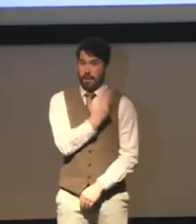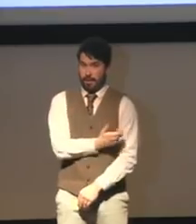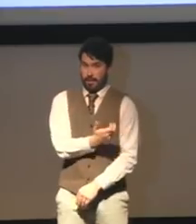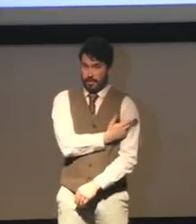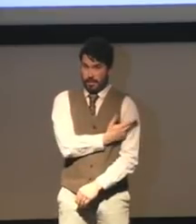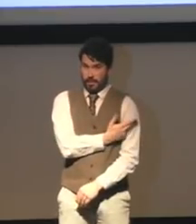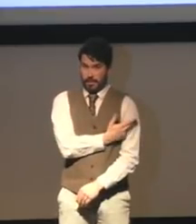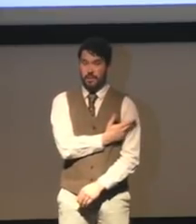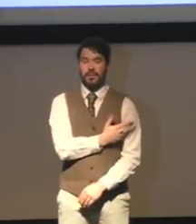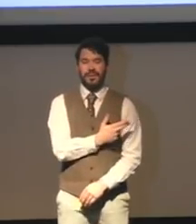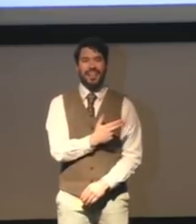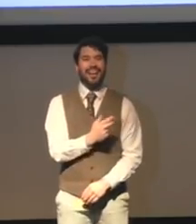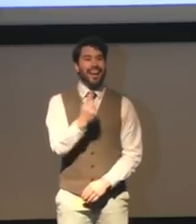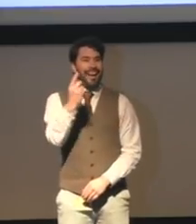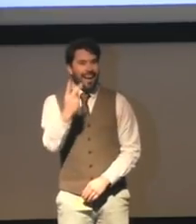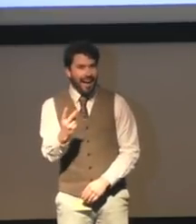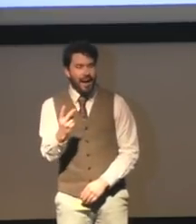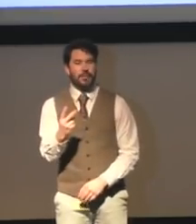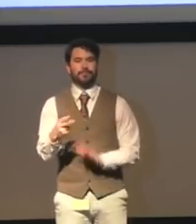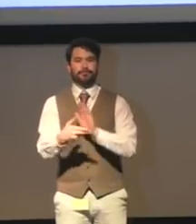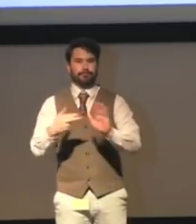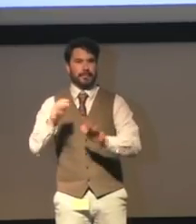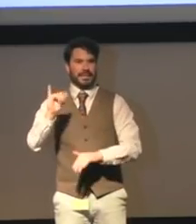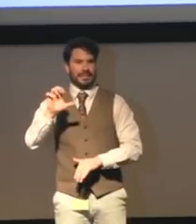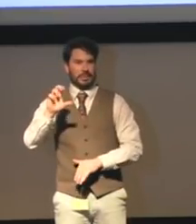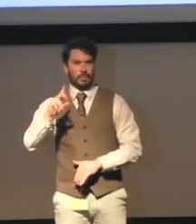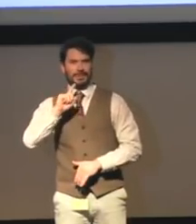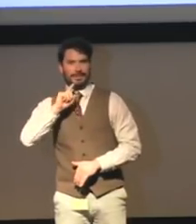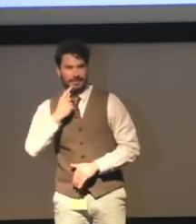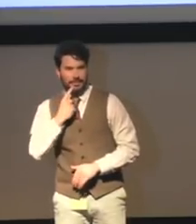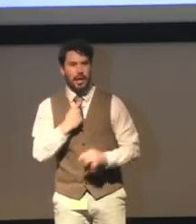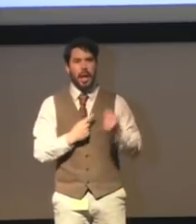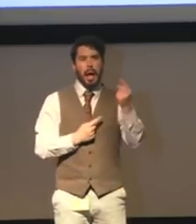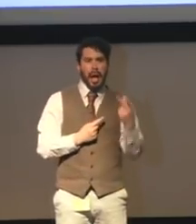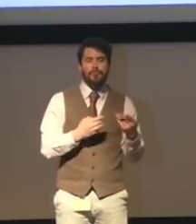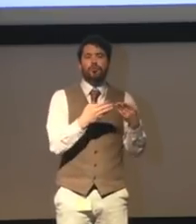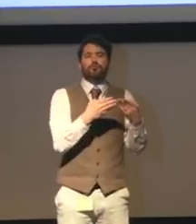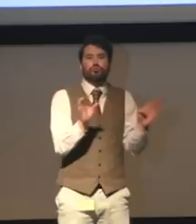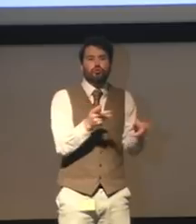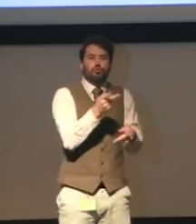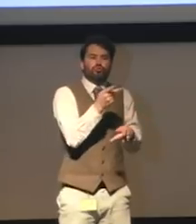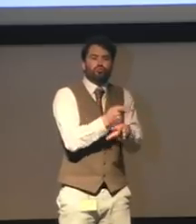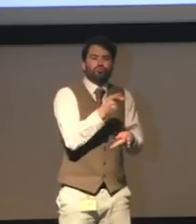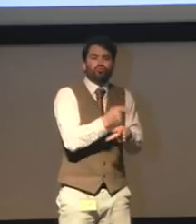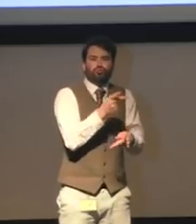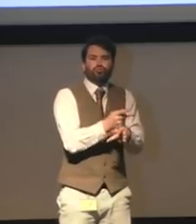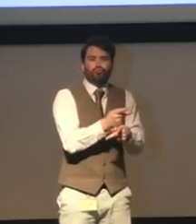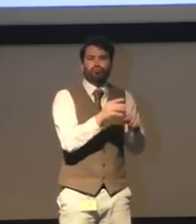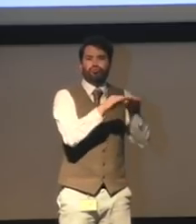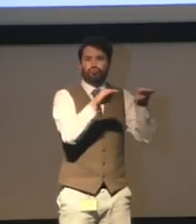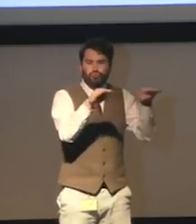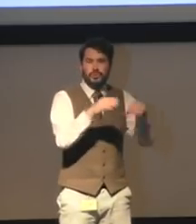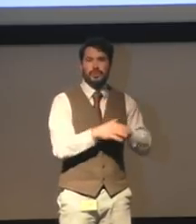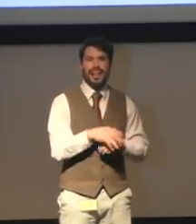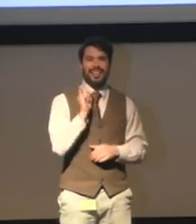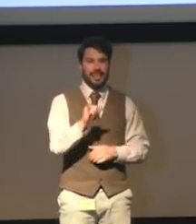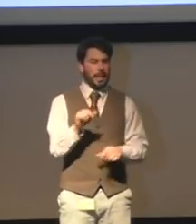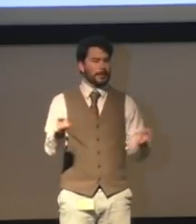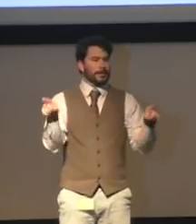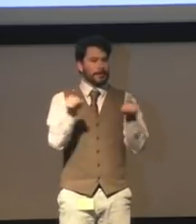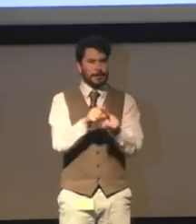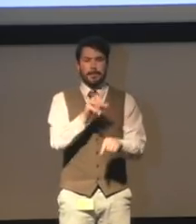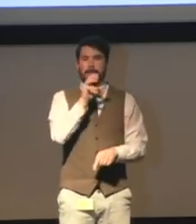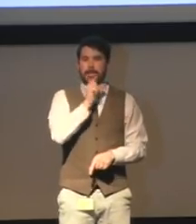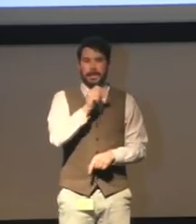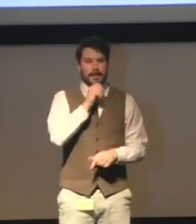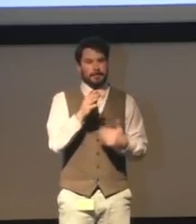in the hospital are in ICU status, half the patients are on general care floors, and that stays true for pretty much about every age range. The yellow being